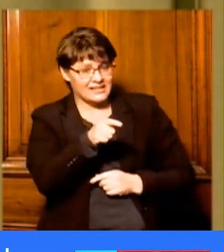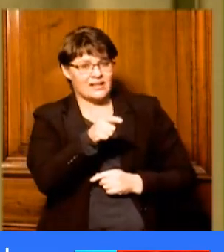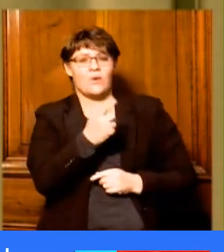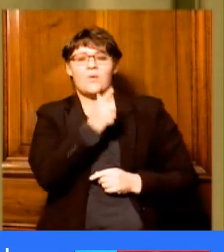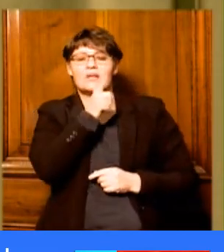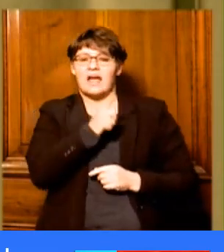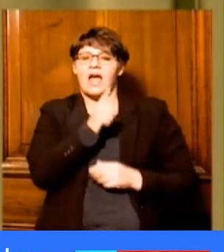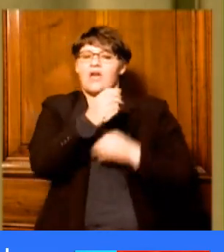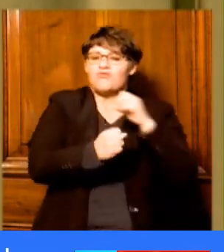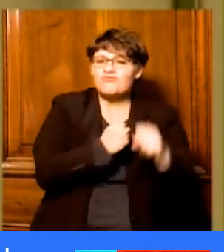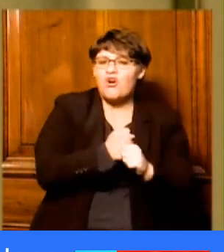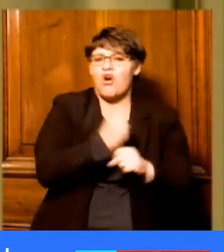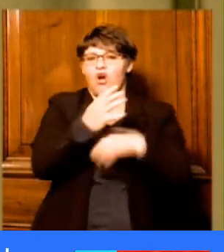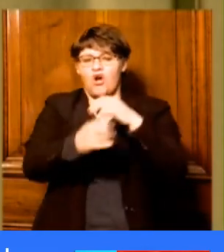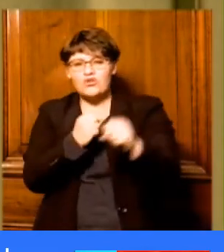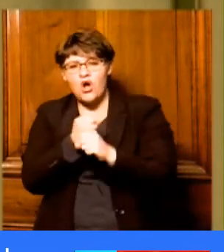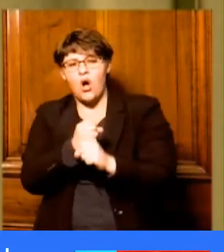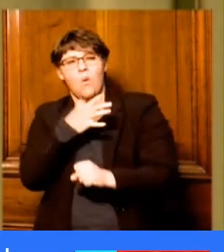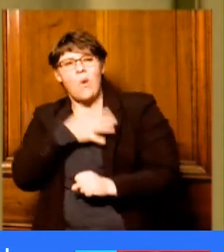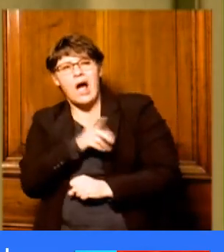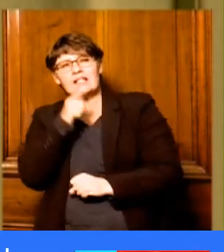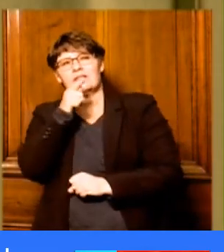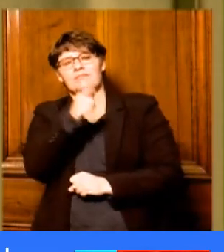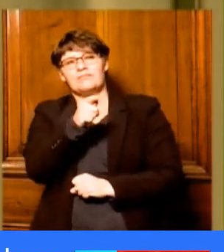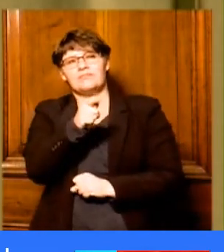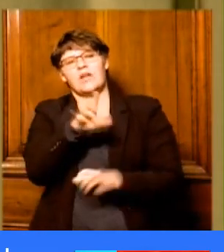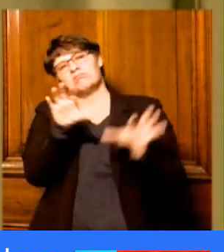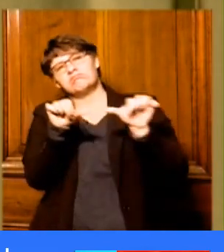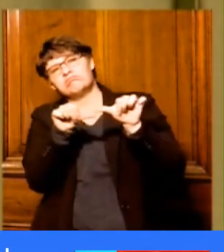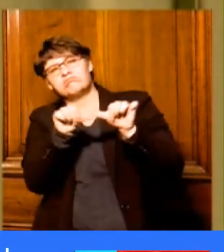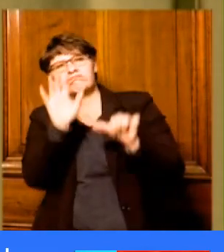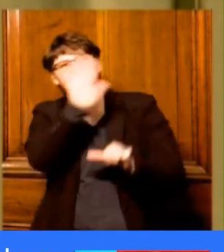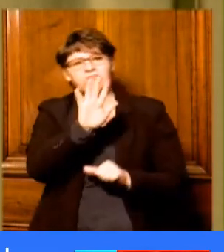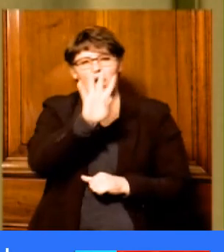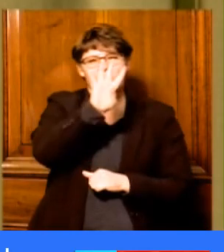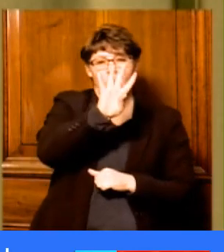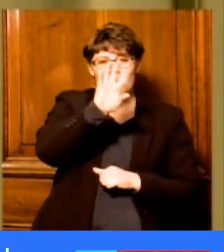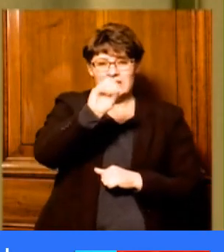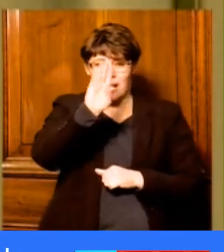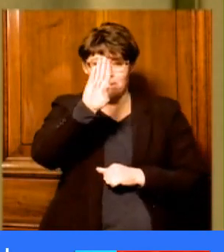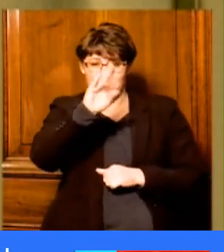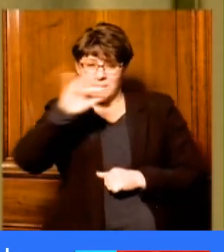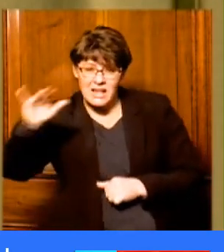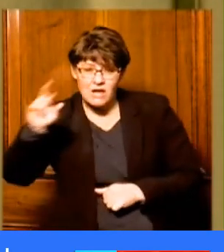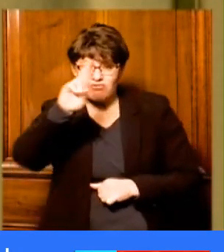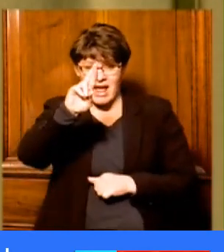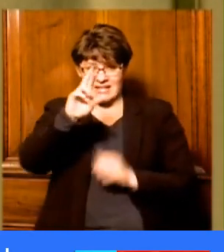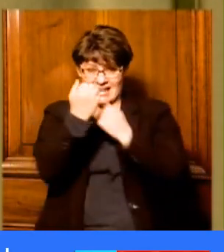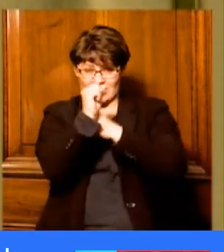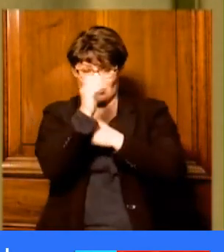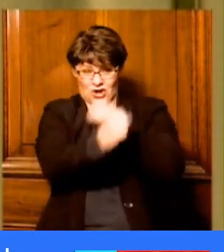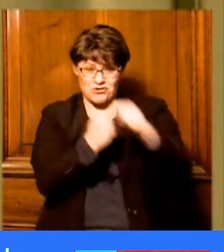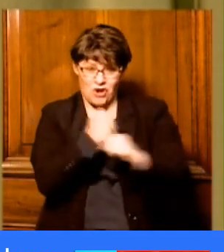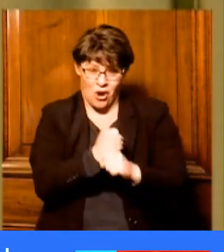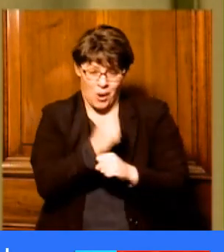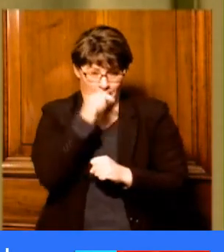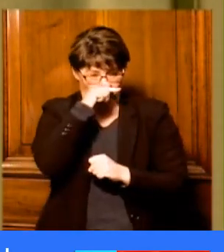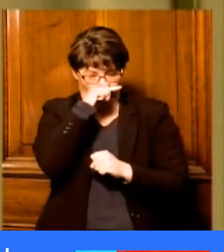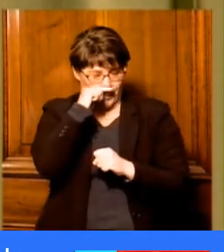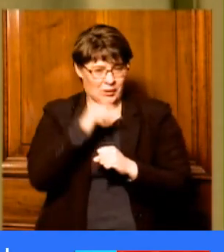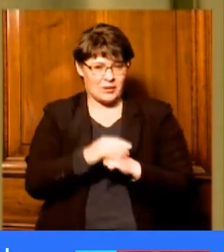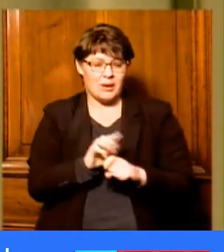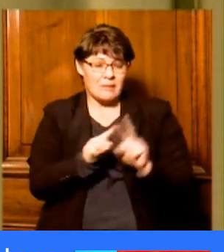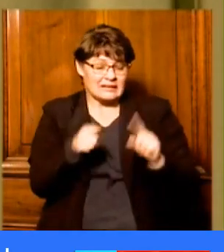say annually that we project it to be an estimated at about 40 billion rands industry a year. But yet